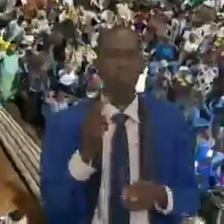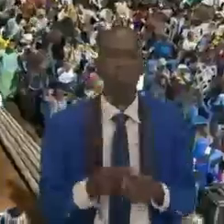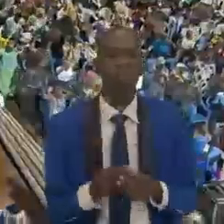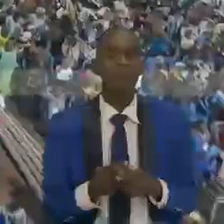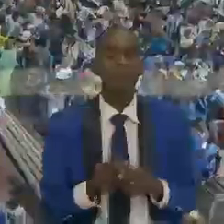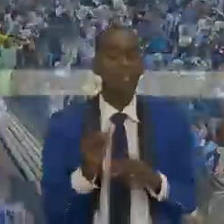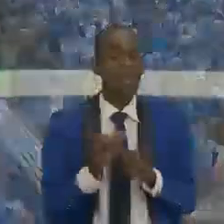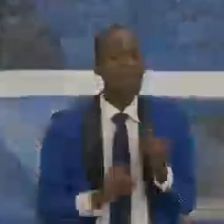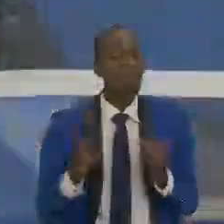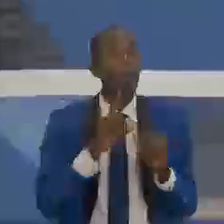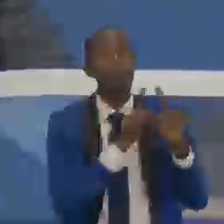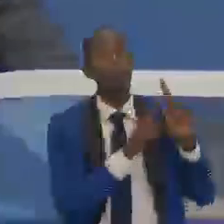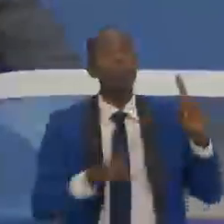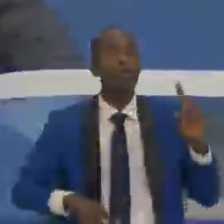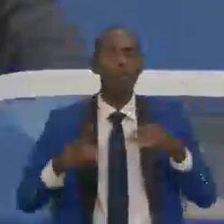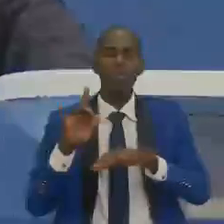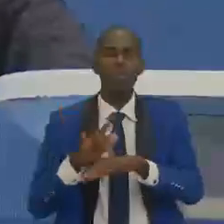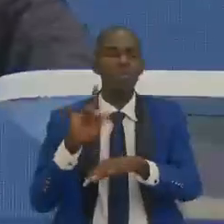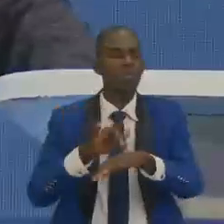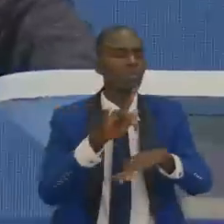Everywhere, Lord, touch everyone.